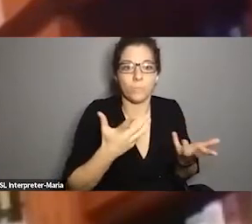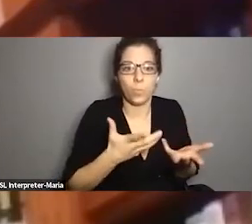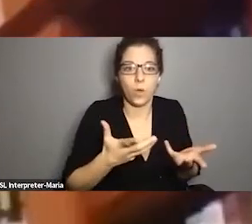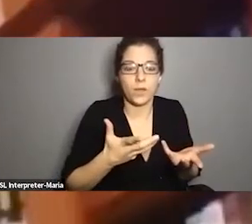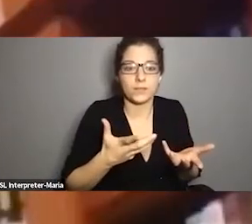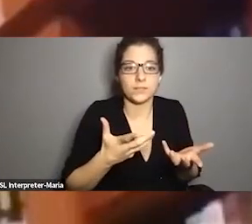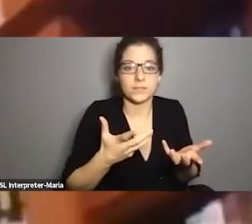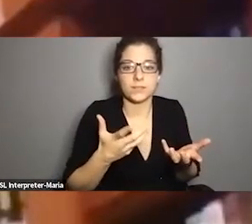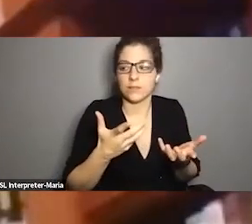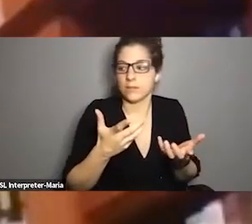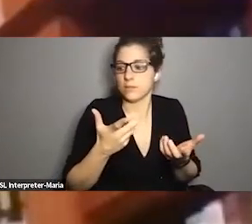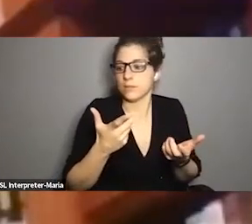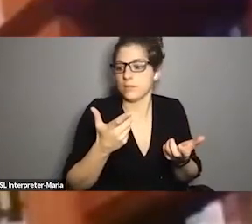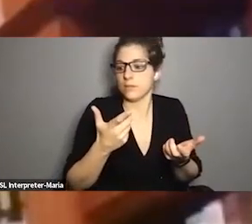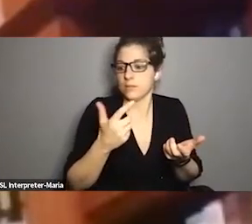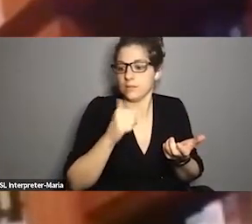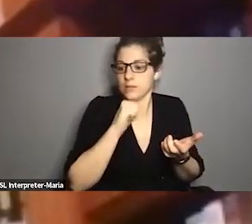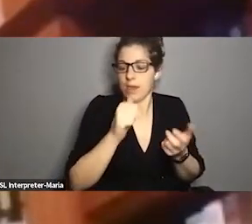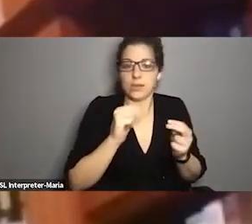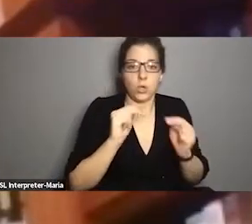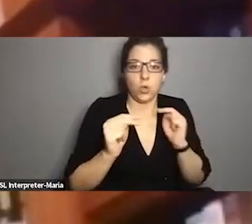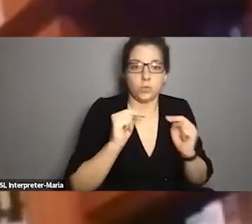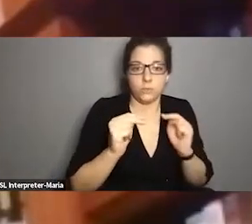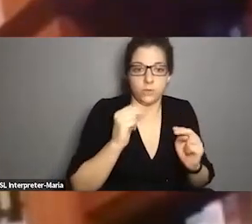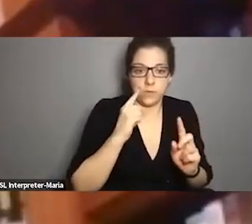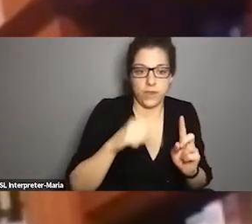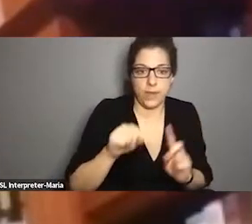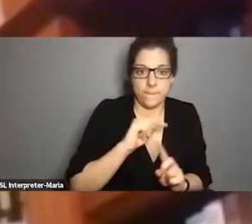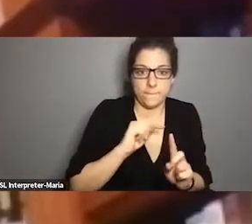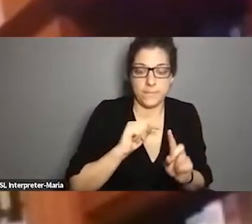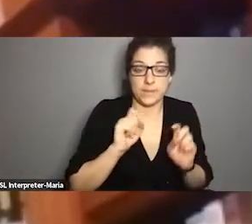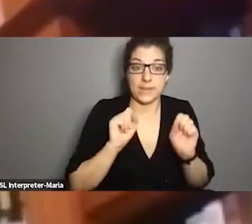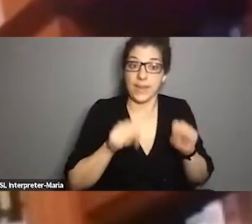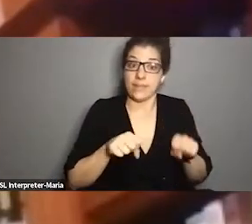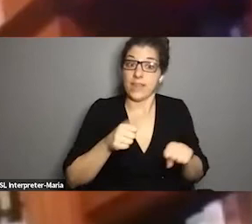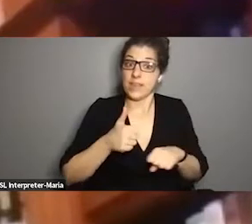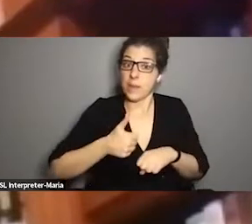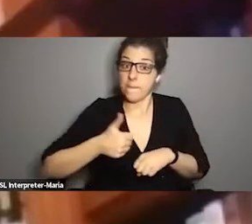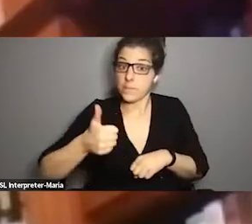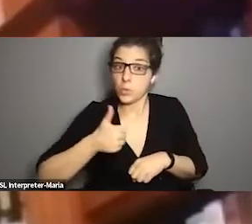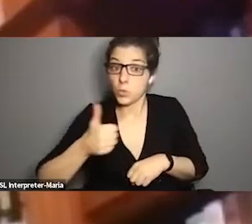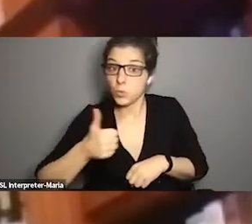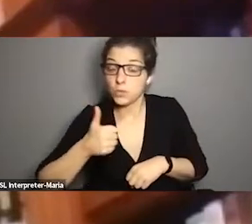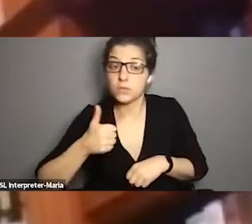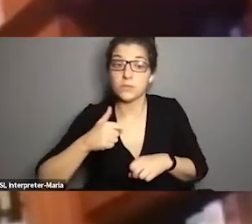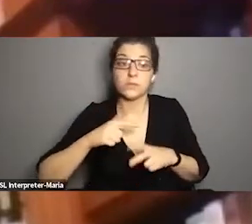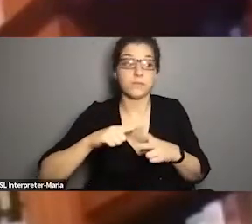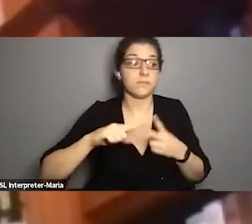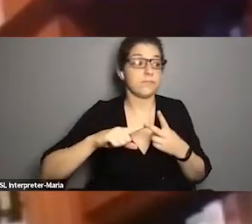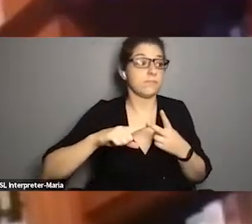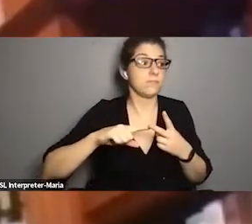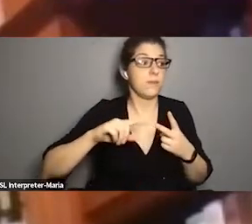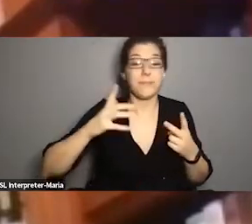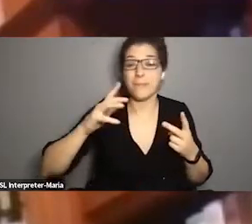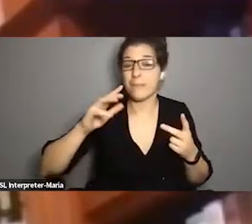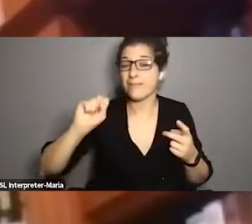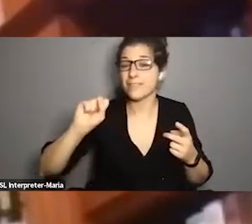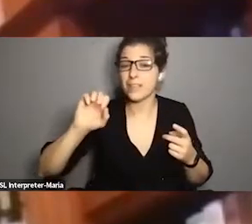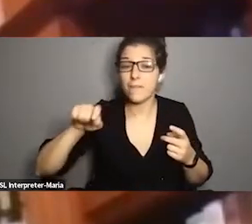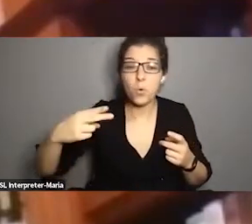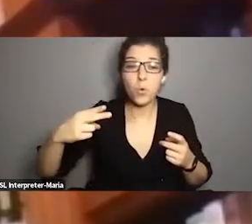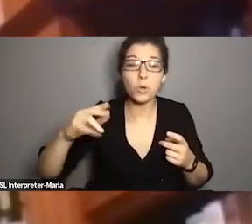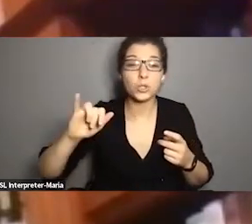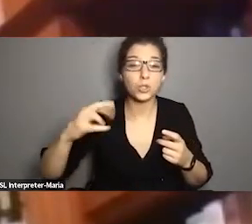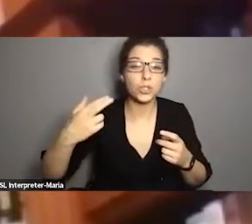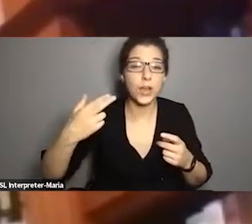a non-negotiable here? You know, can they commute? They have a sophomore or a junior in high school. Can they commute